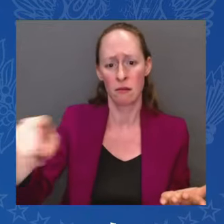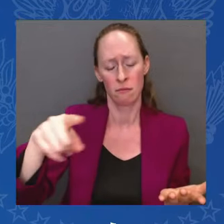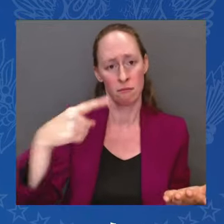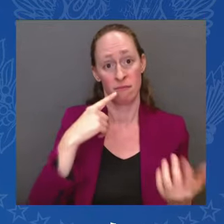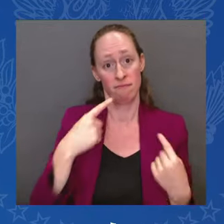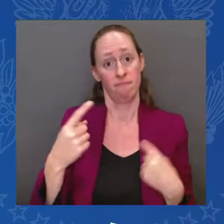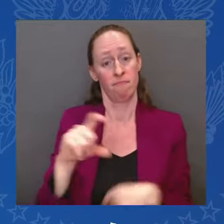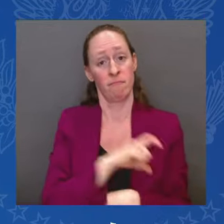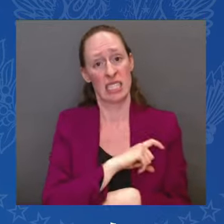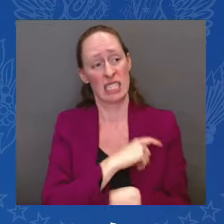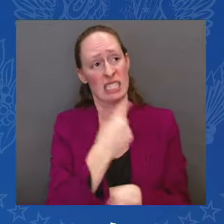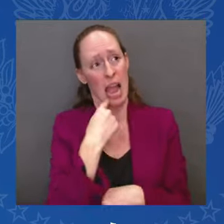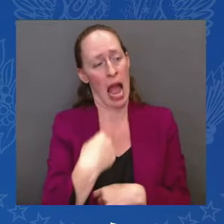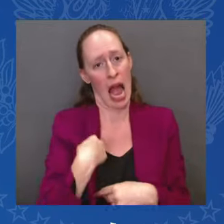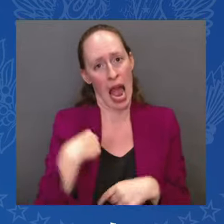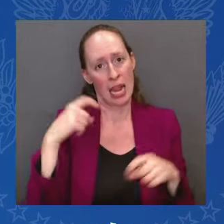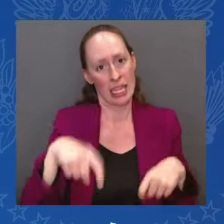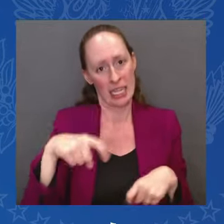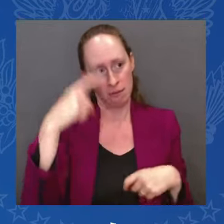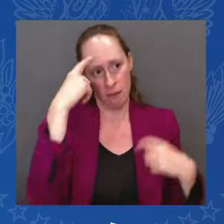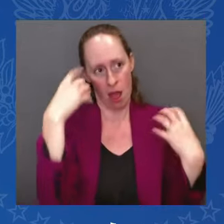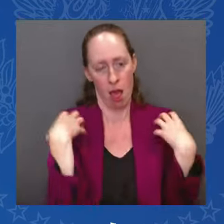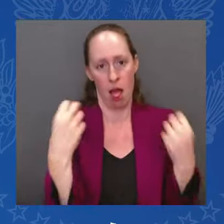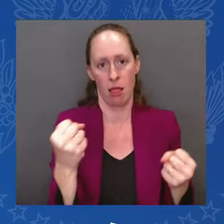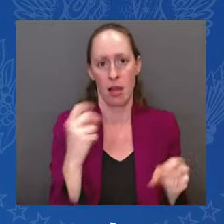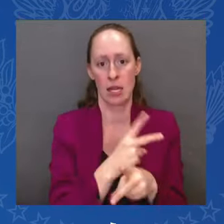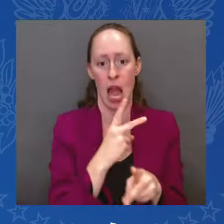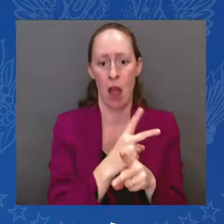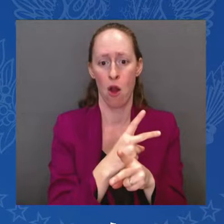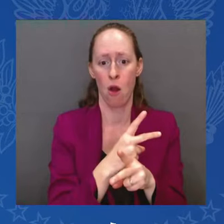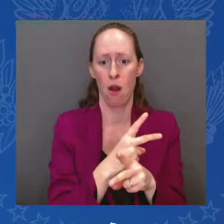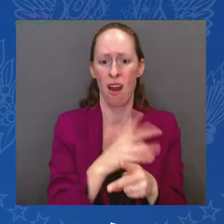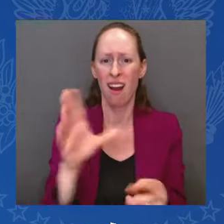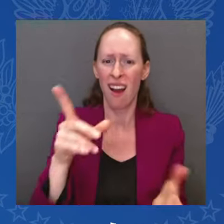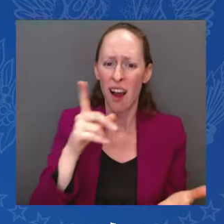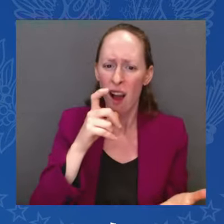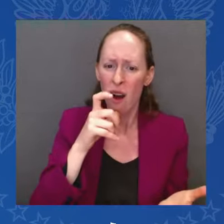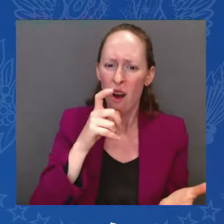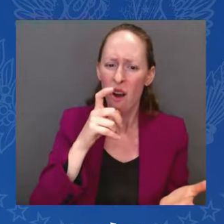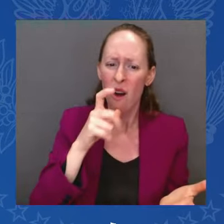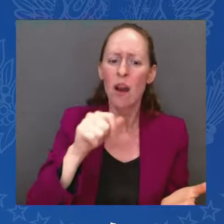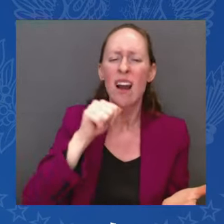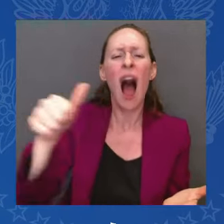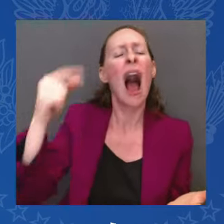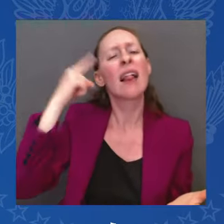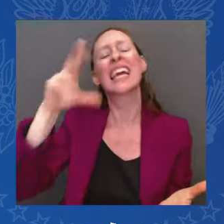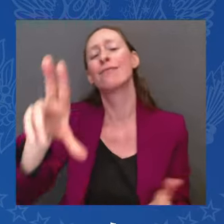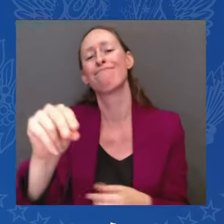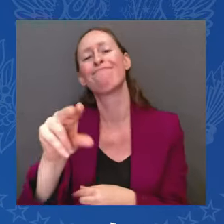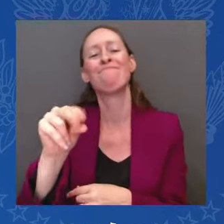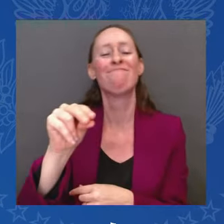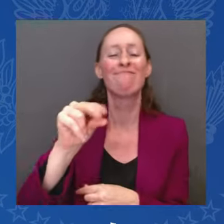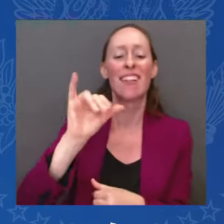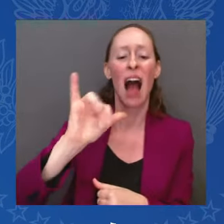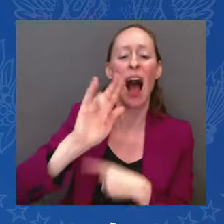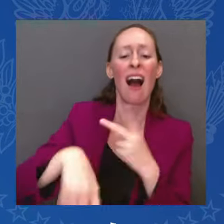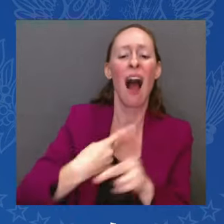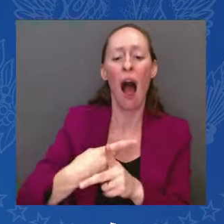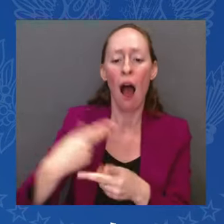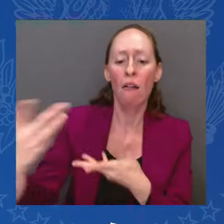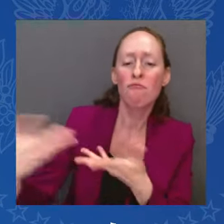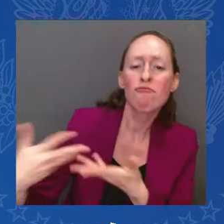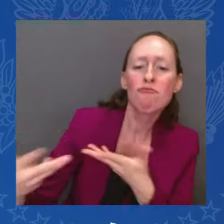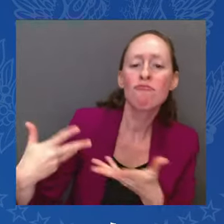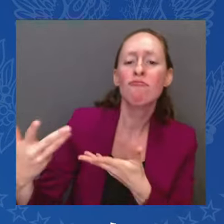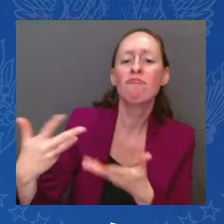help. Anyone who doesn't think that these kinds of engagements have a permanent